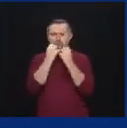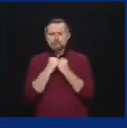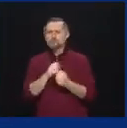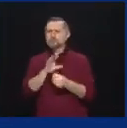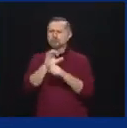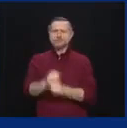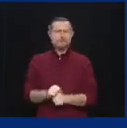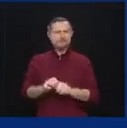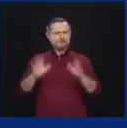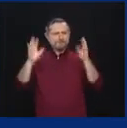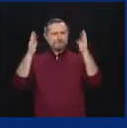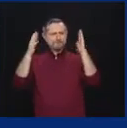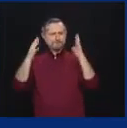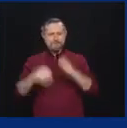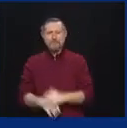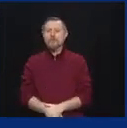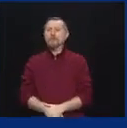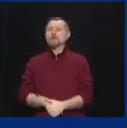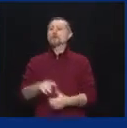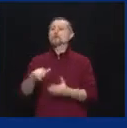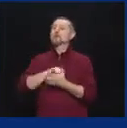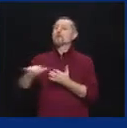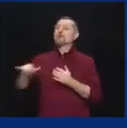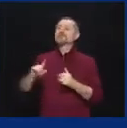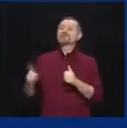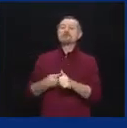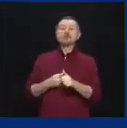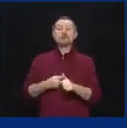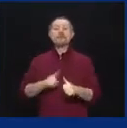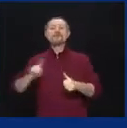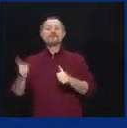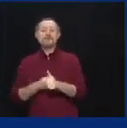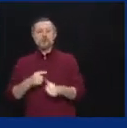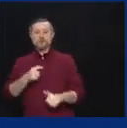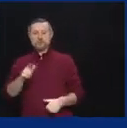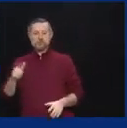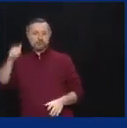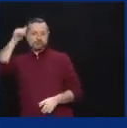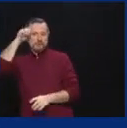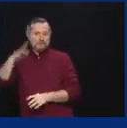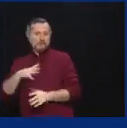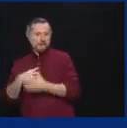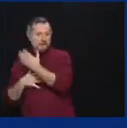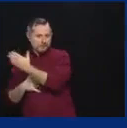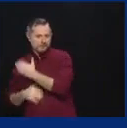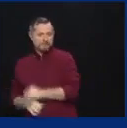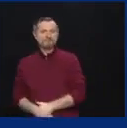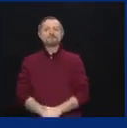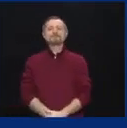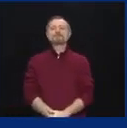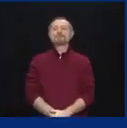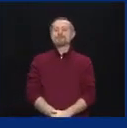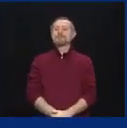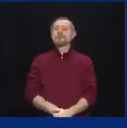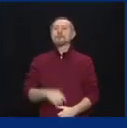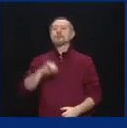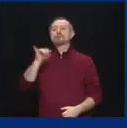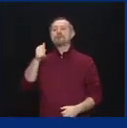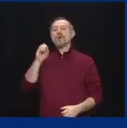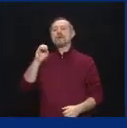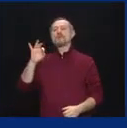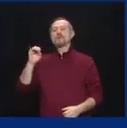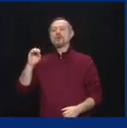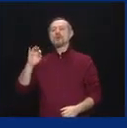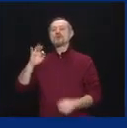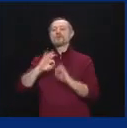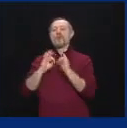applause to New York's first gentleman. Also, the Jaffe family from Snowdance Farms, and I want to thank